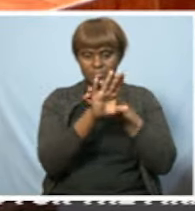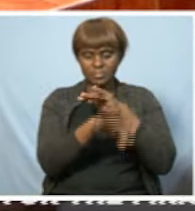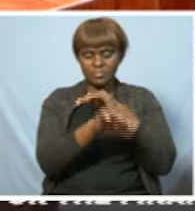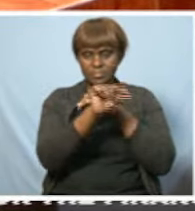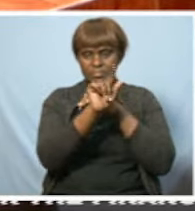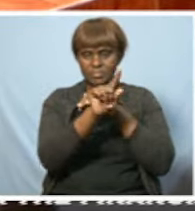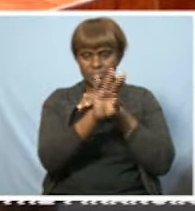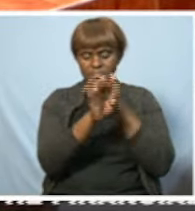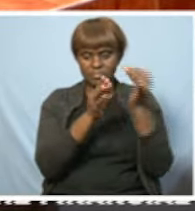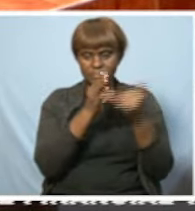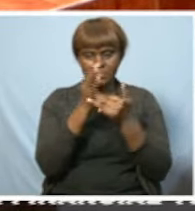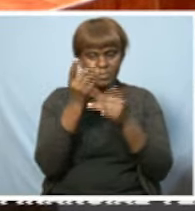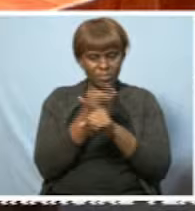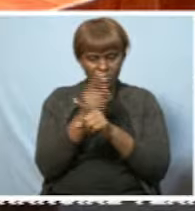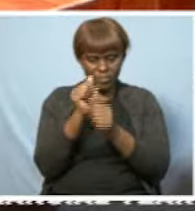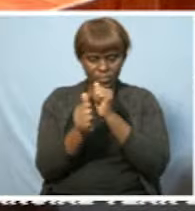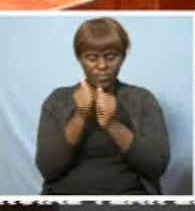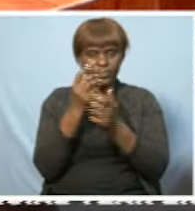From which funding?